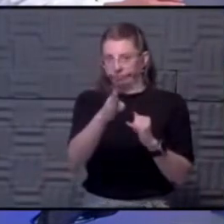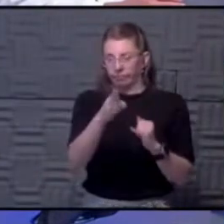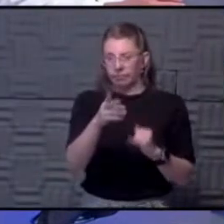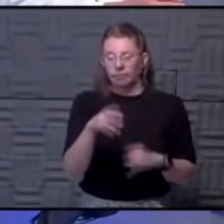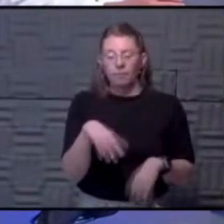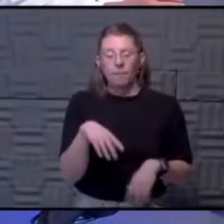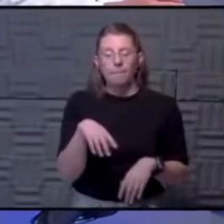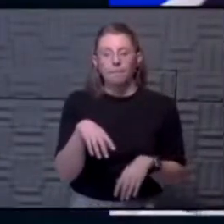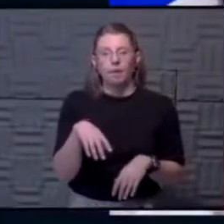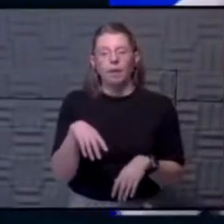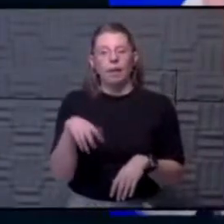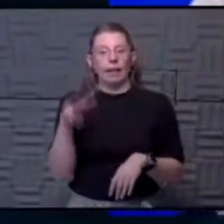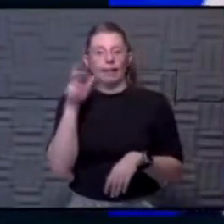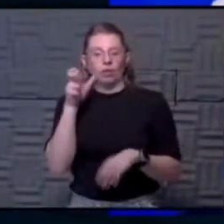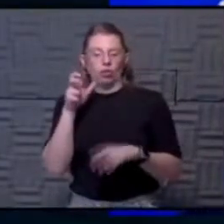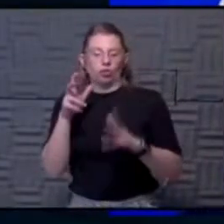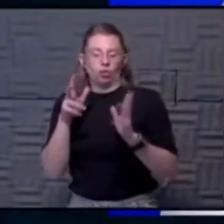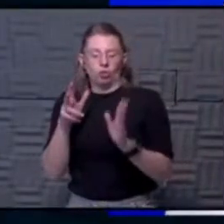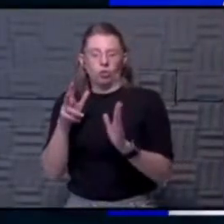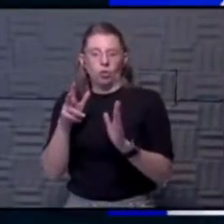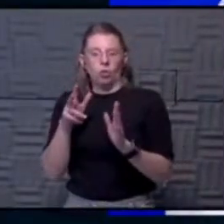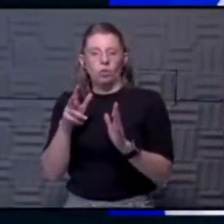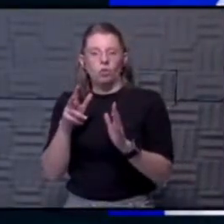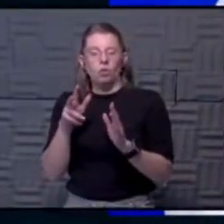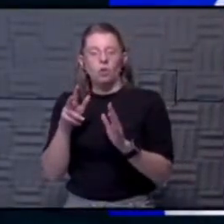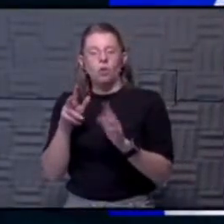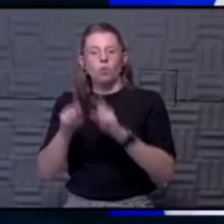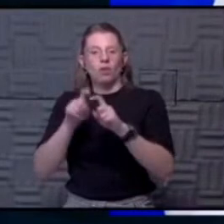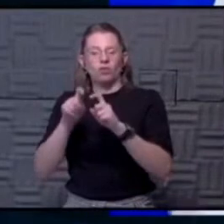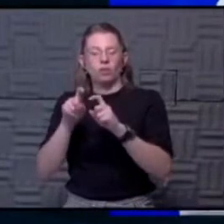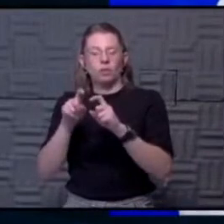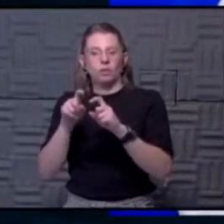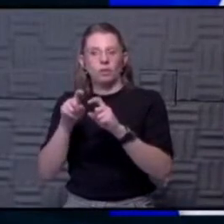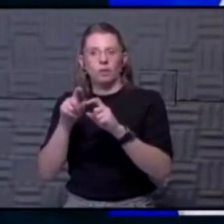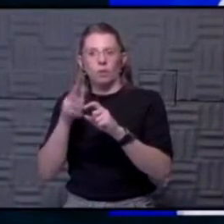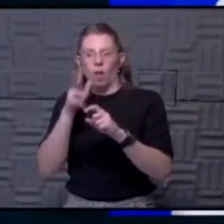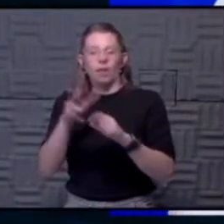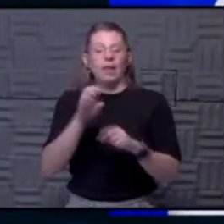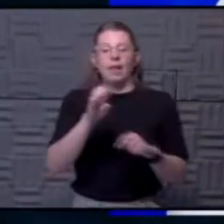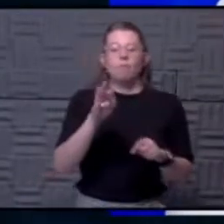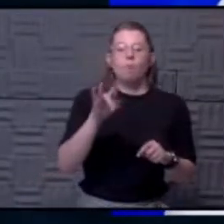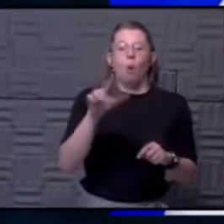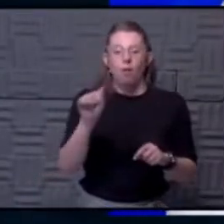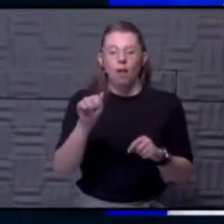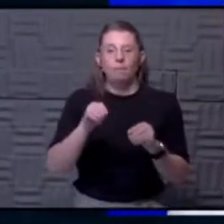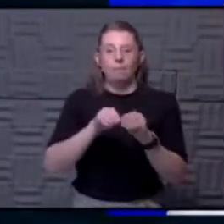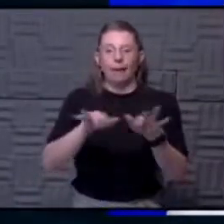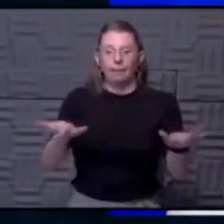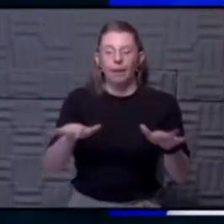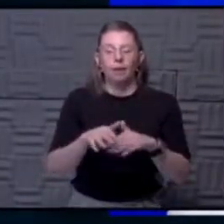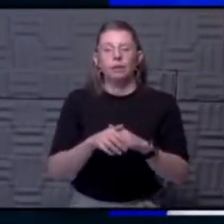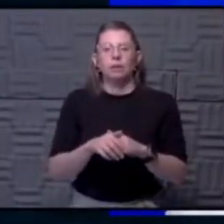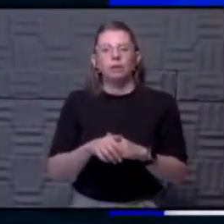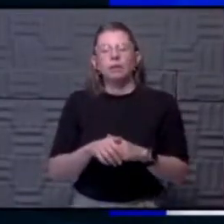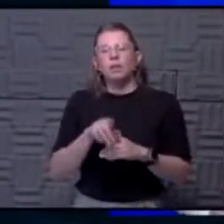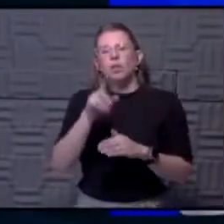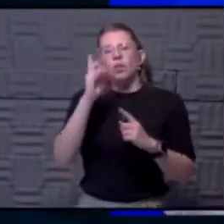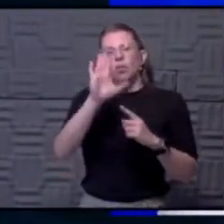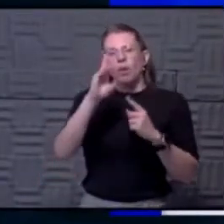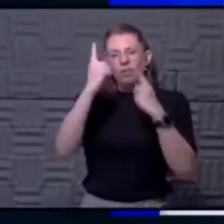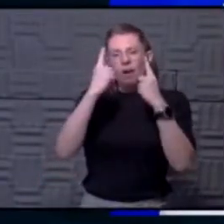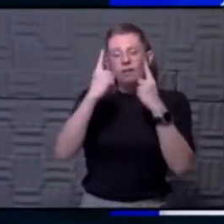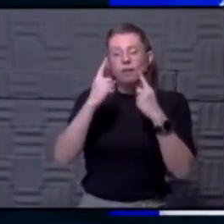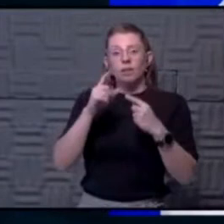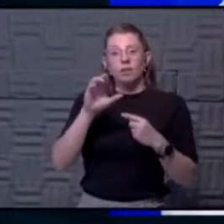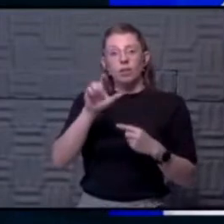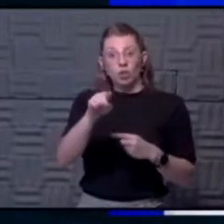our listeners' questions. But the Ebola pandemic. Well, wait a minute. Let's not have that. Any thoughts on what's going on? You were chief medical officer